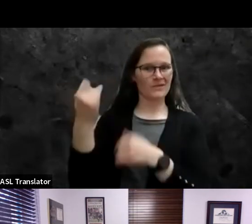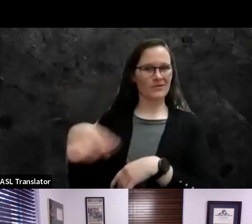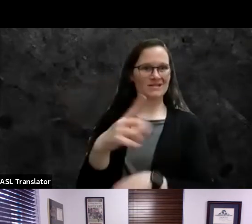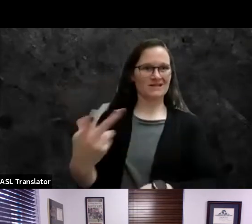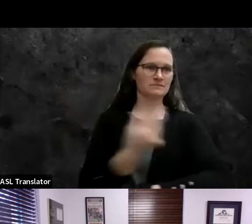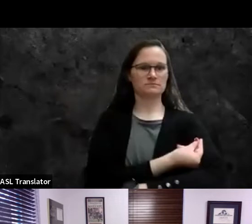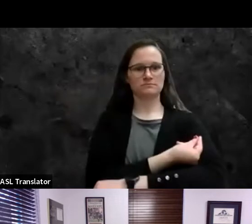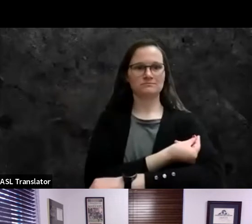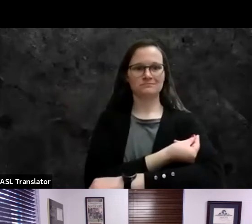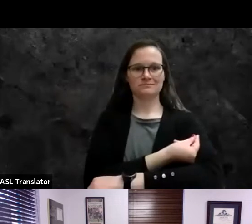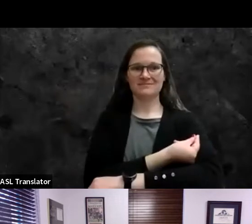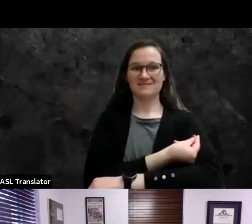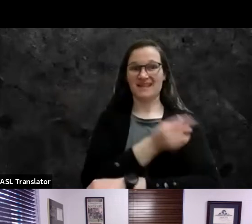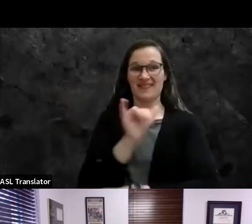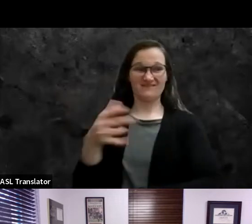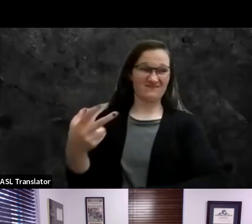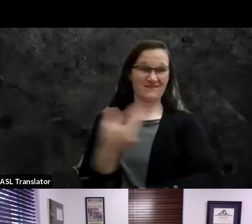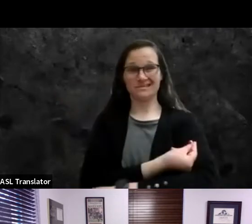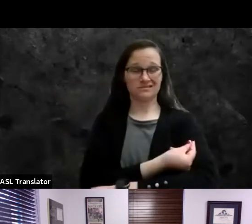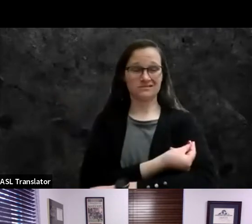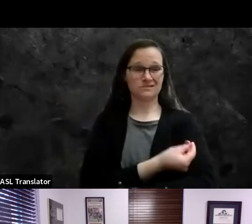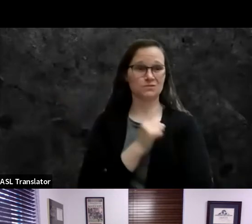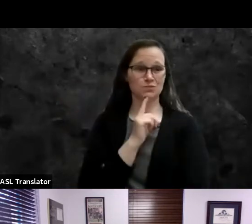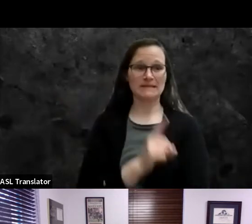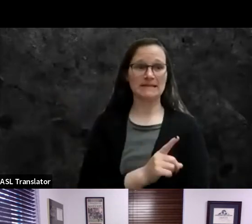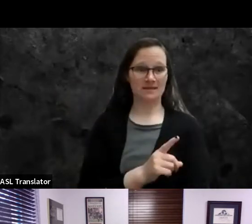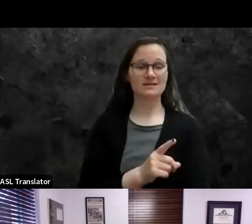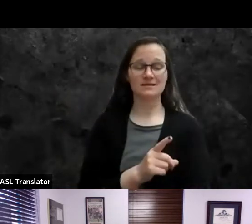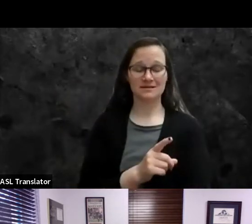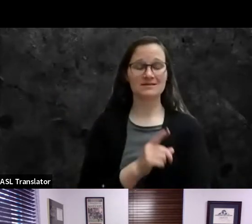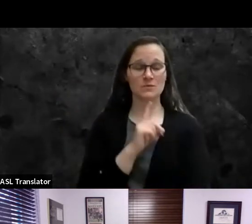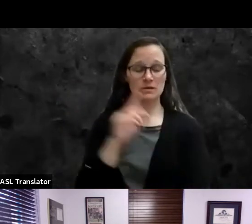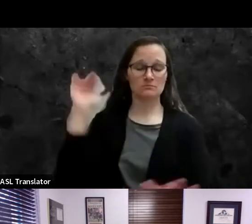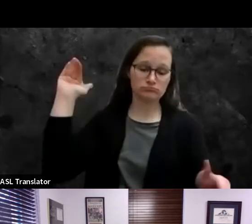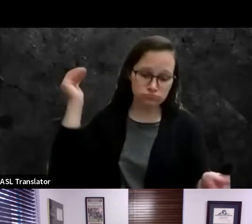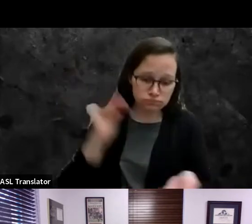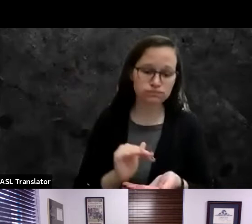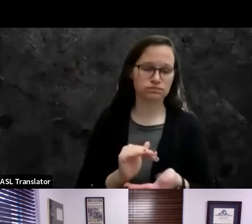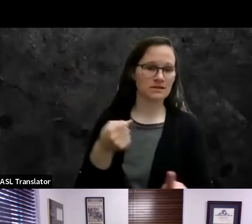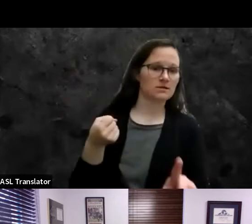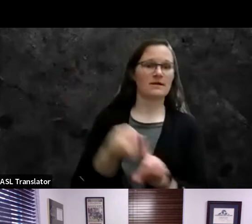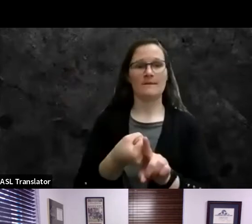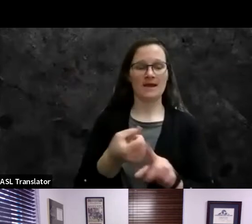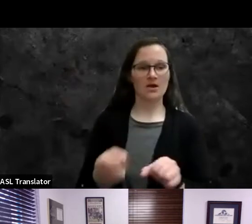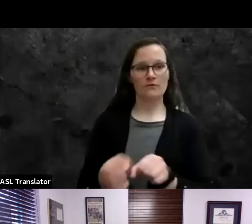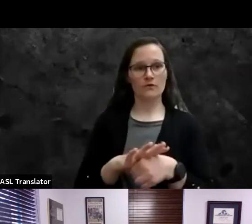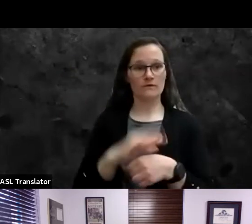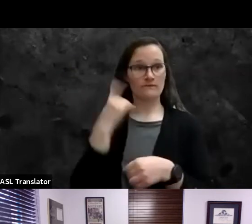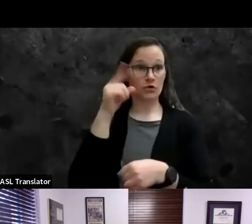clearly indicates that vaccination is a way of lessening the impact of COVID to you as an